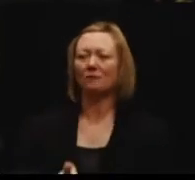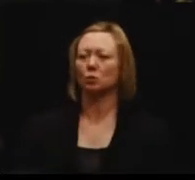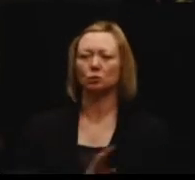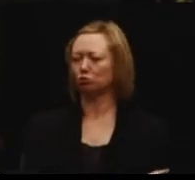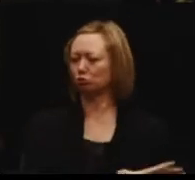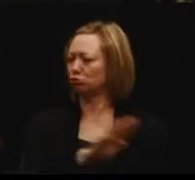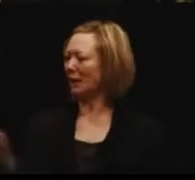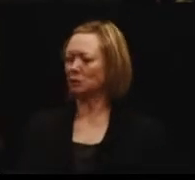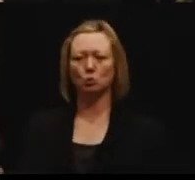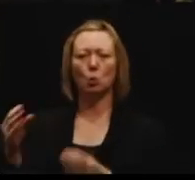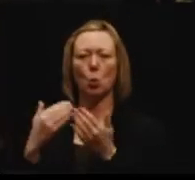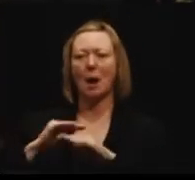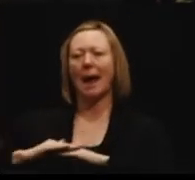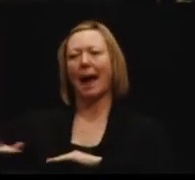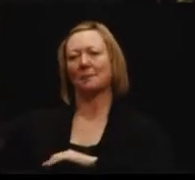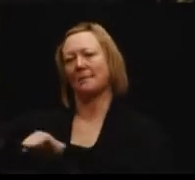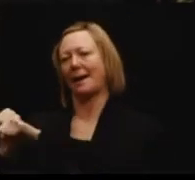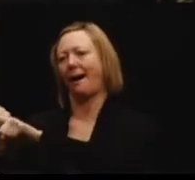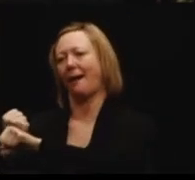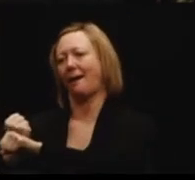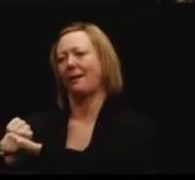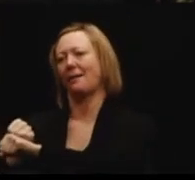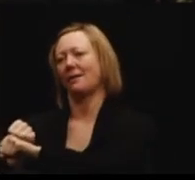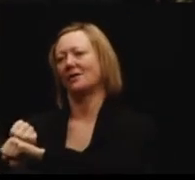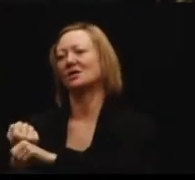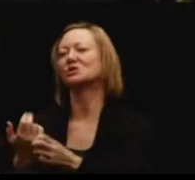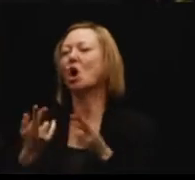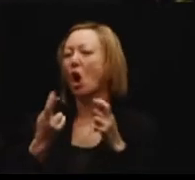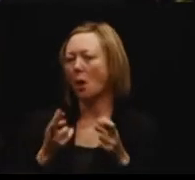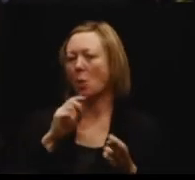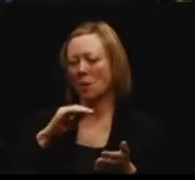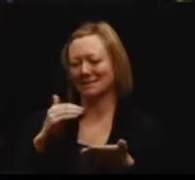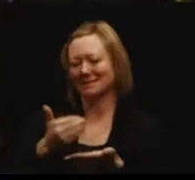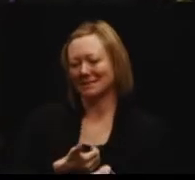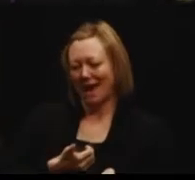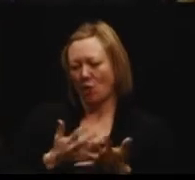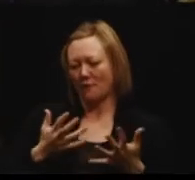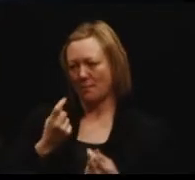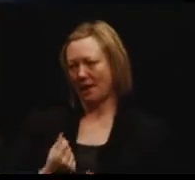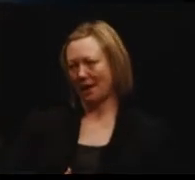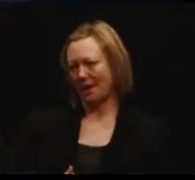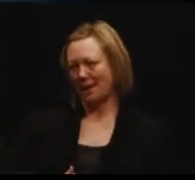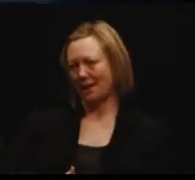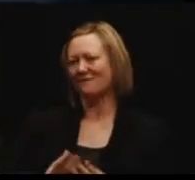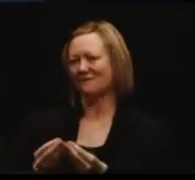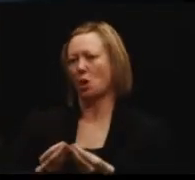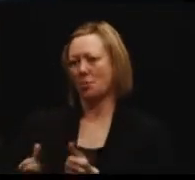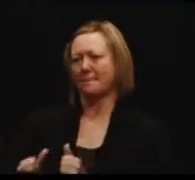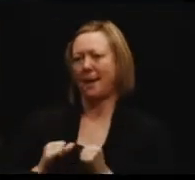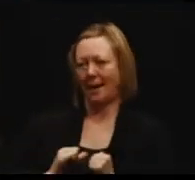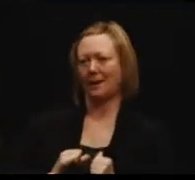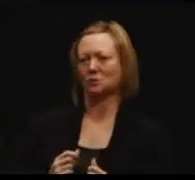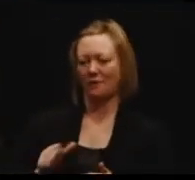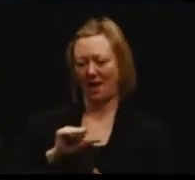think we're going to see a much better rationalisation and hopefully more value coming back to the farm. Thank you. And